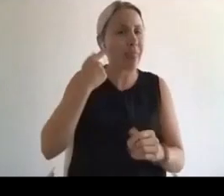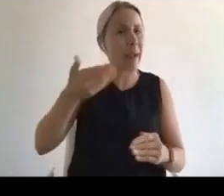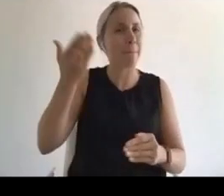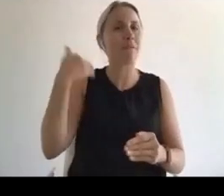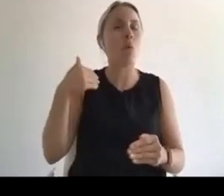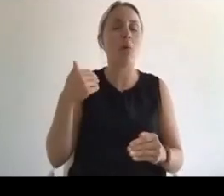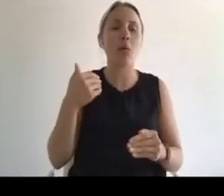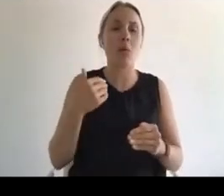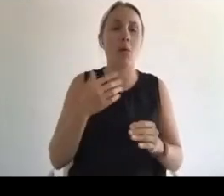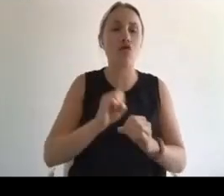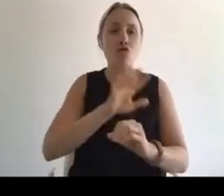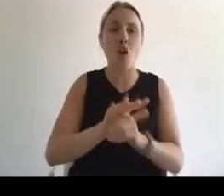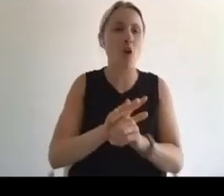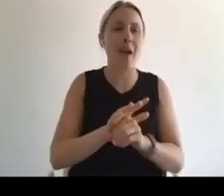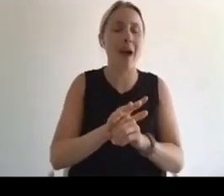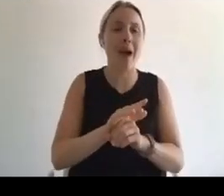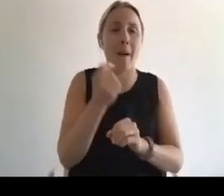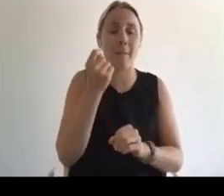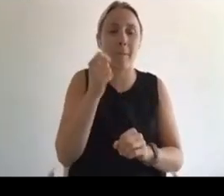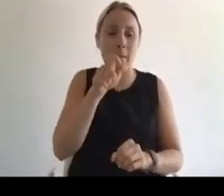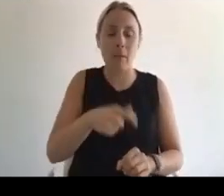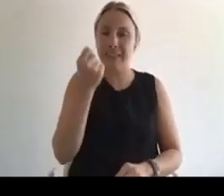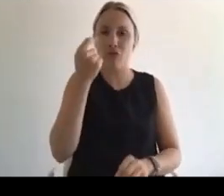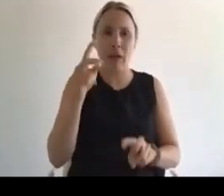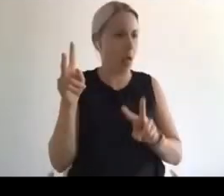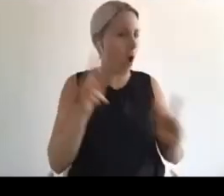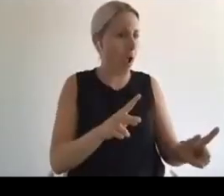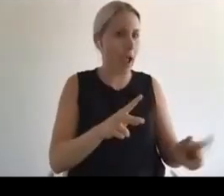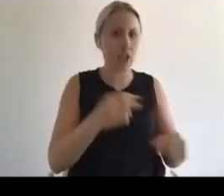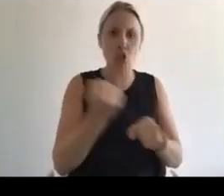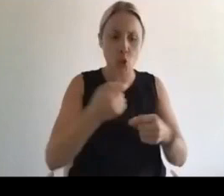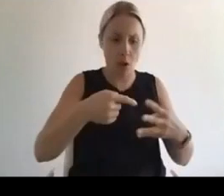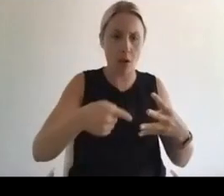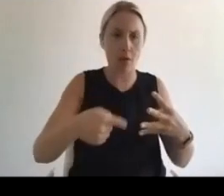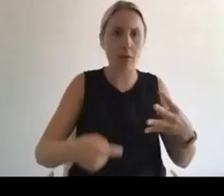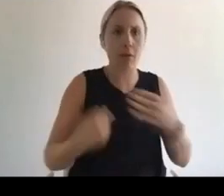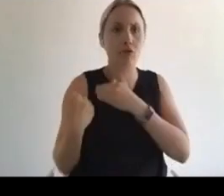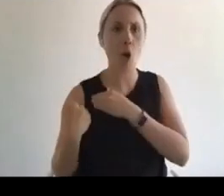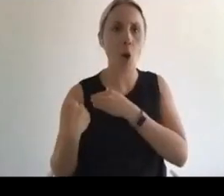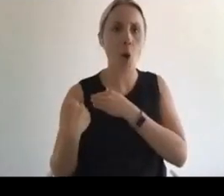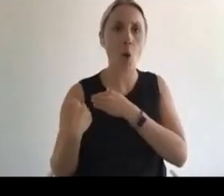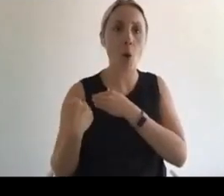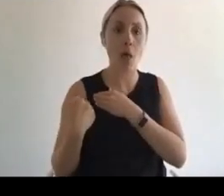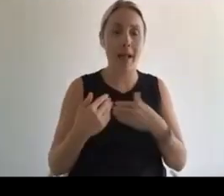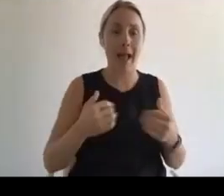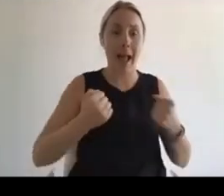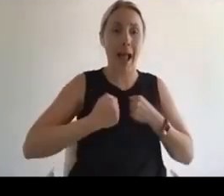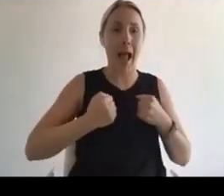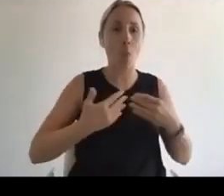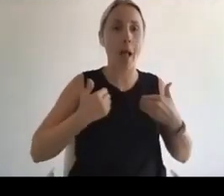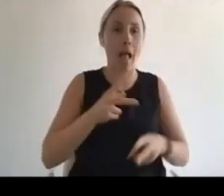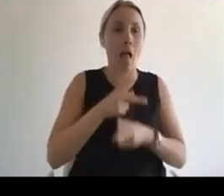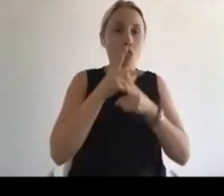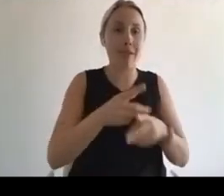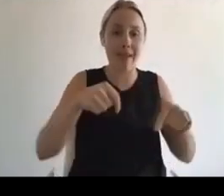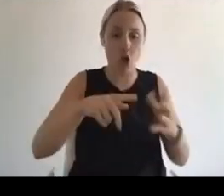That nurses are right at the heart of healthcare. That they're at every